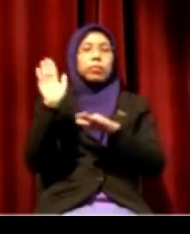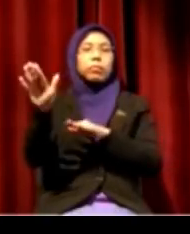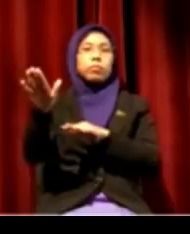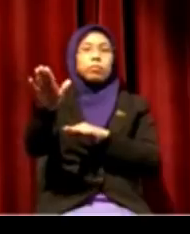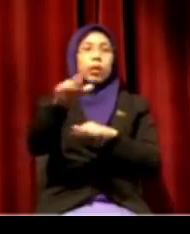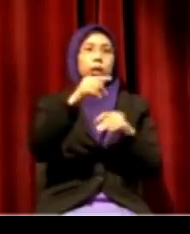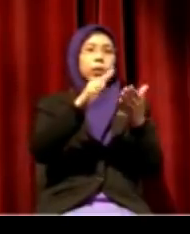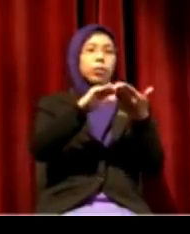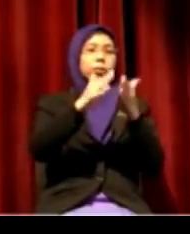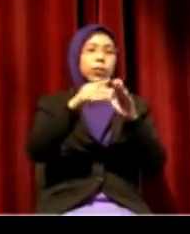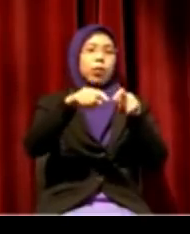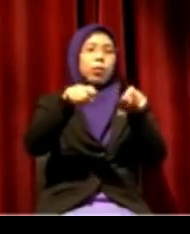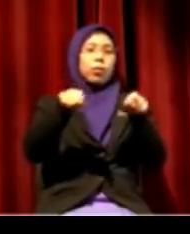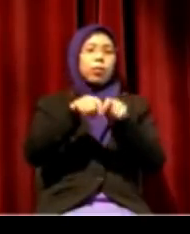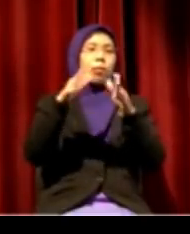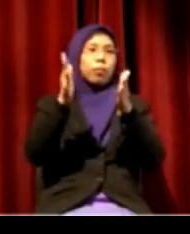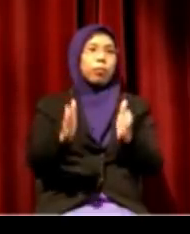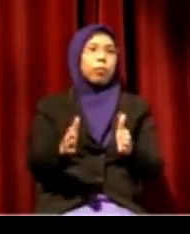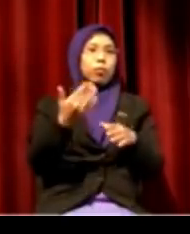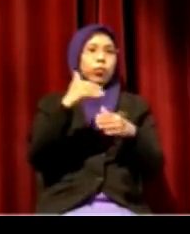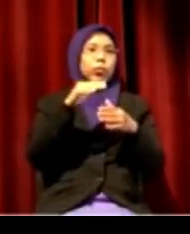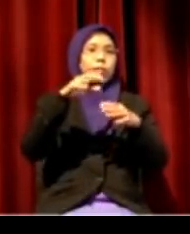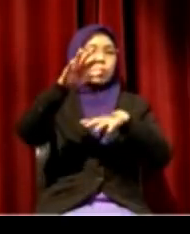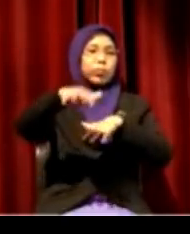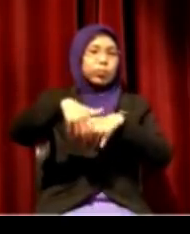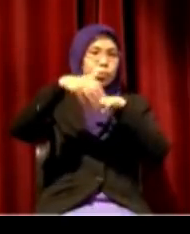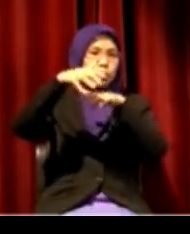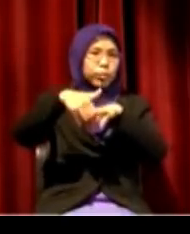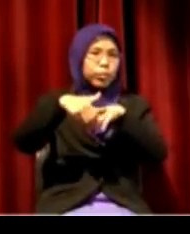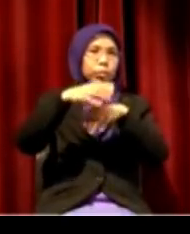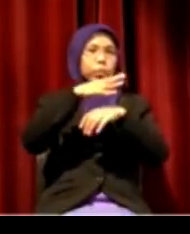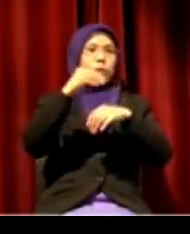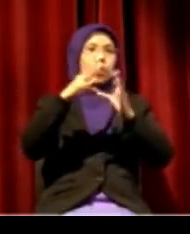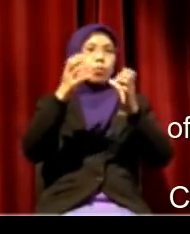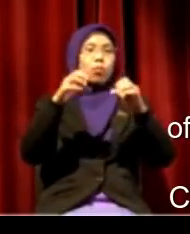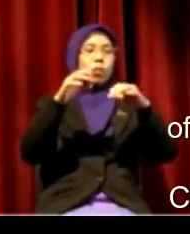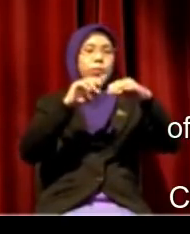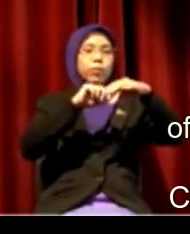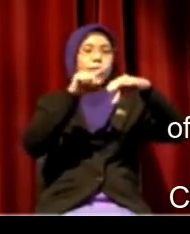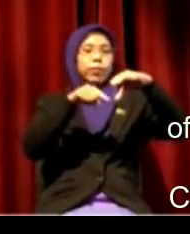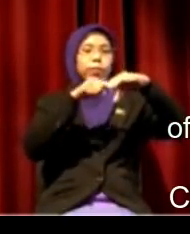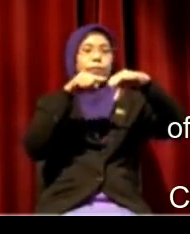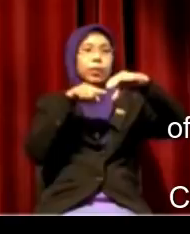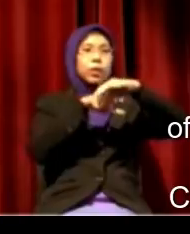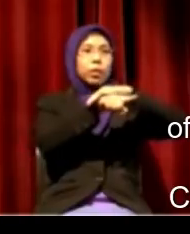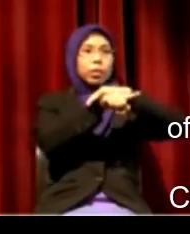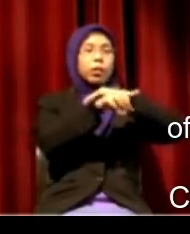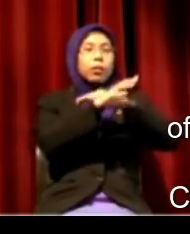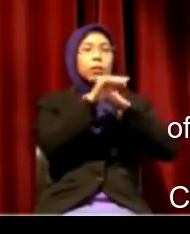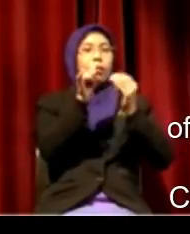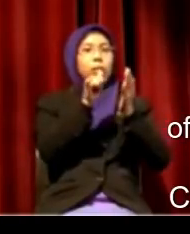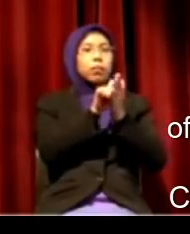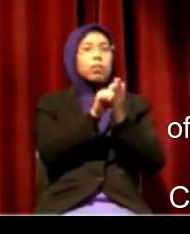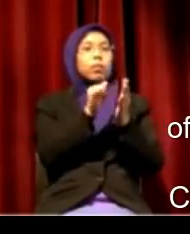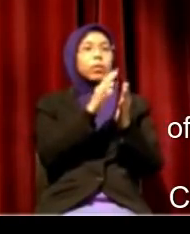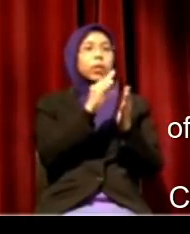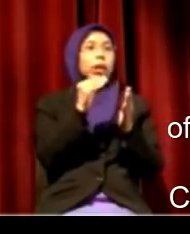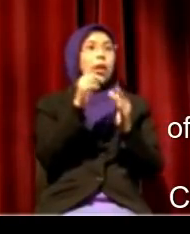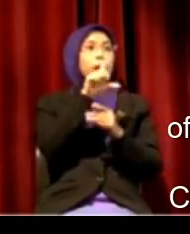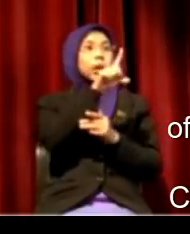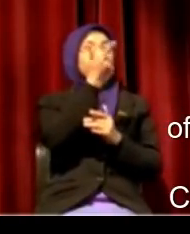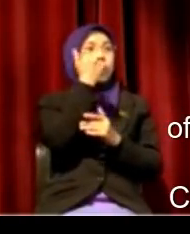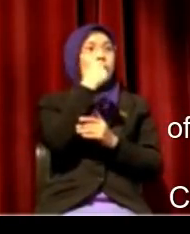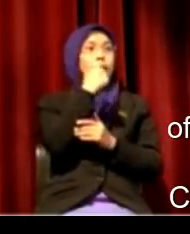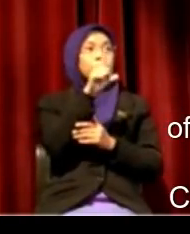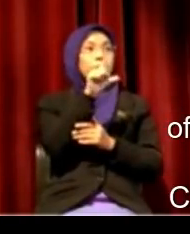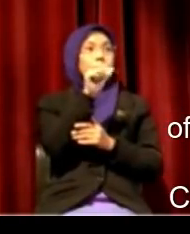by going into the hills through tunneling. Of course, Ms. Lim has